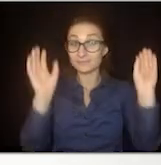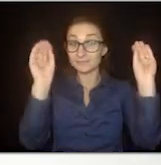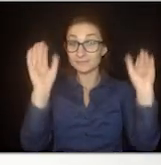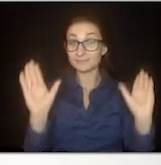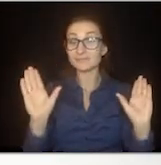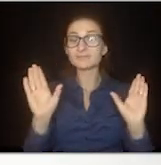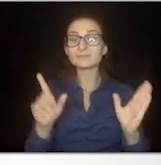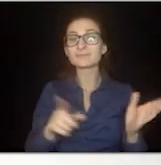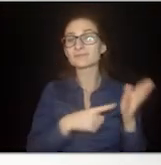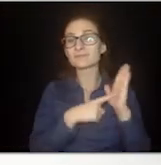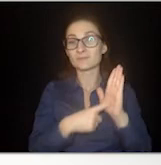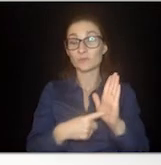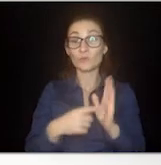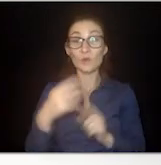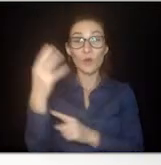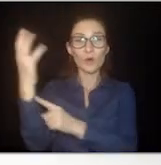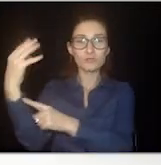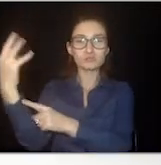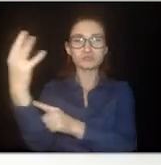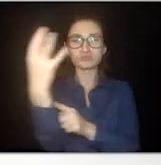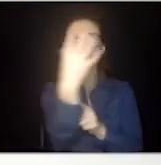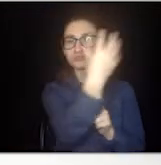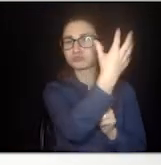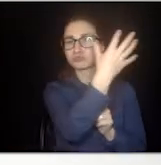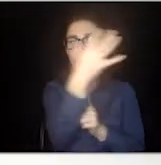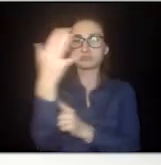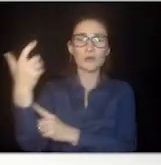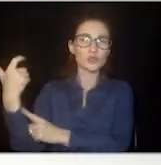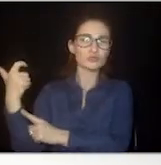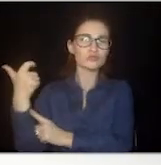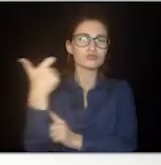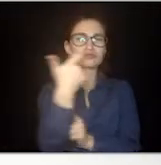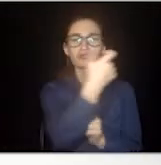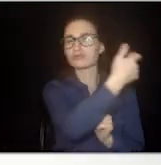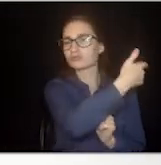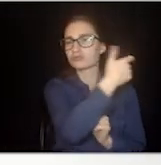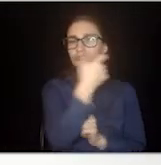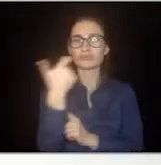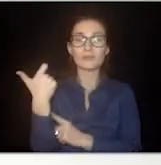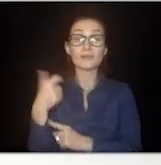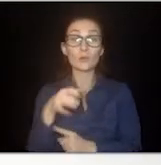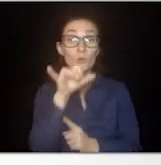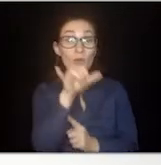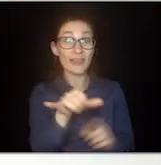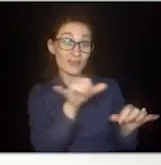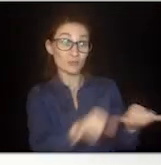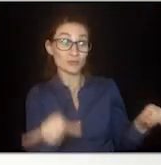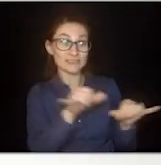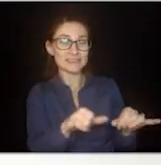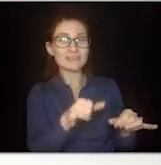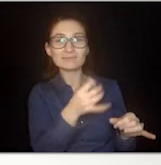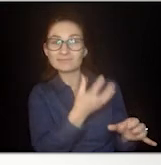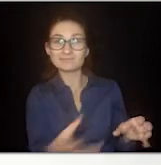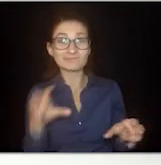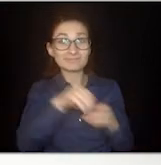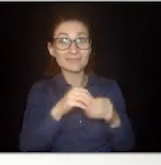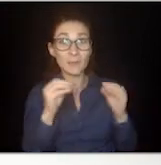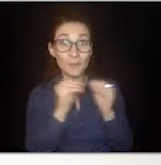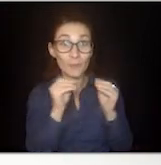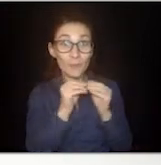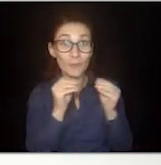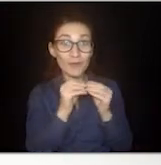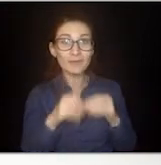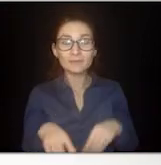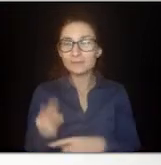Ms. Prey presents and turns on a hairdryer. So they're building into a like to dry routine your he hair? already is familiar